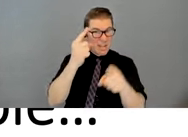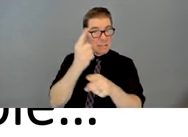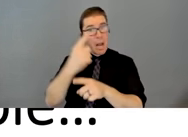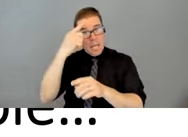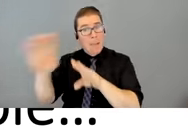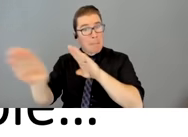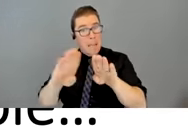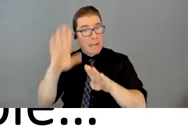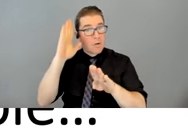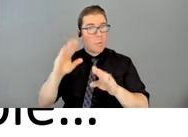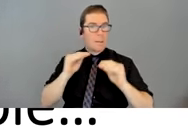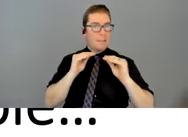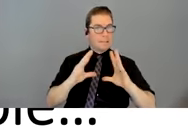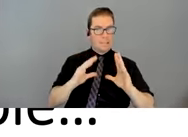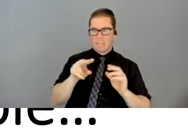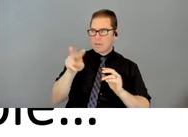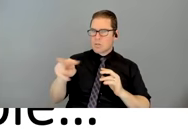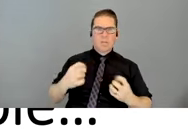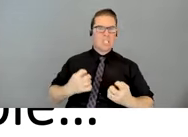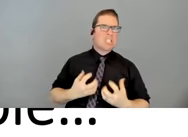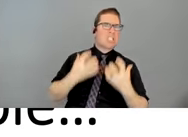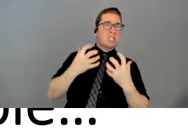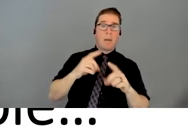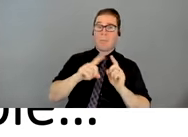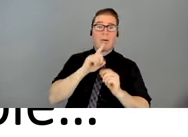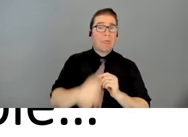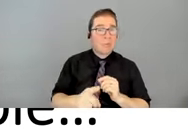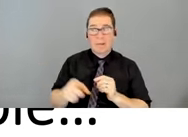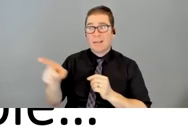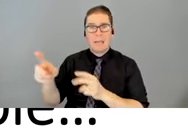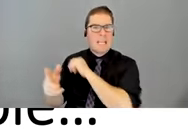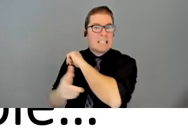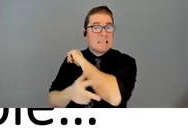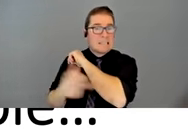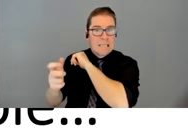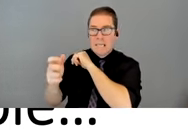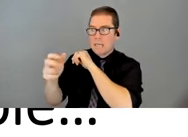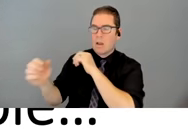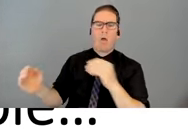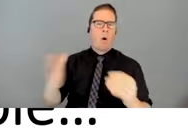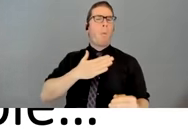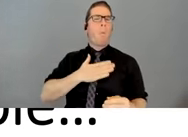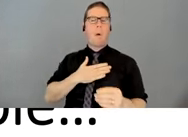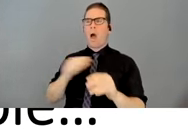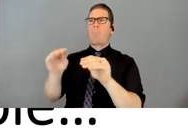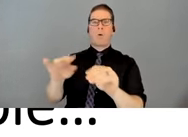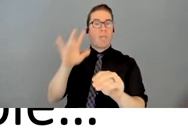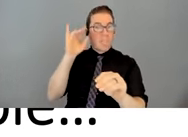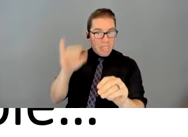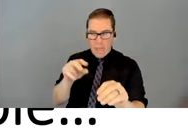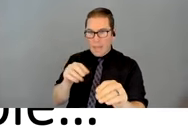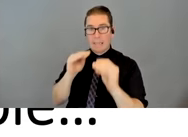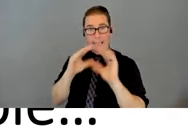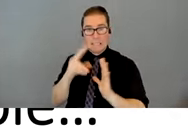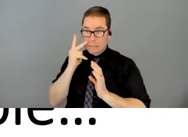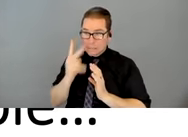the student and asking them, why did you think this was a good idea? To creating